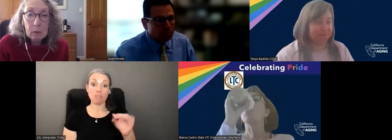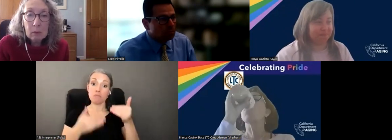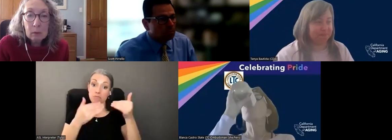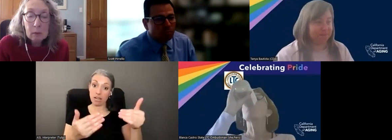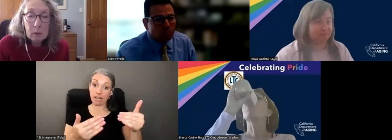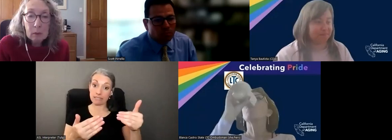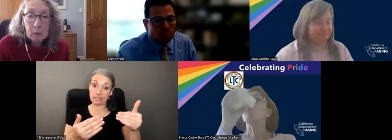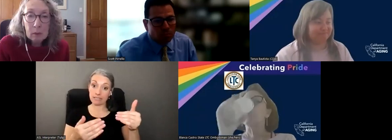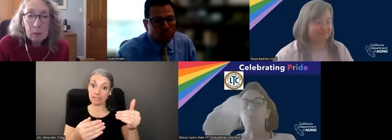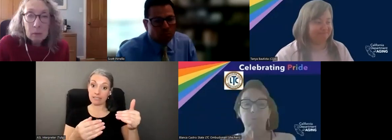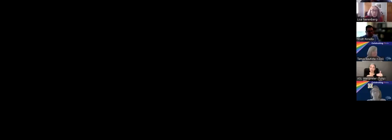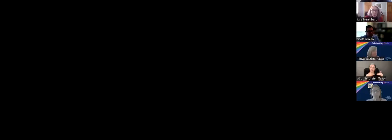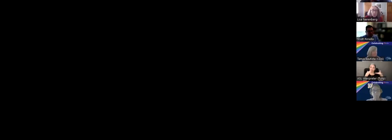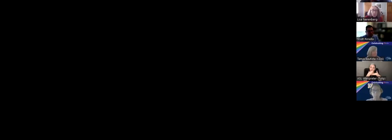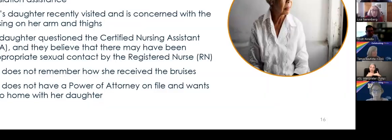Absolutely.